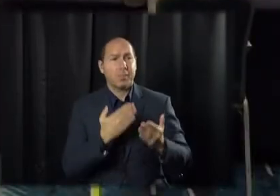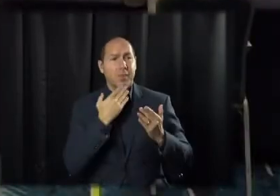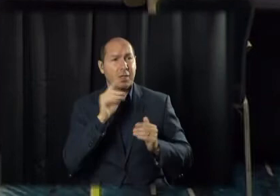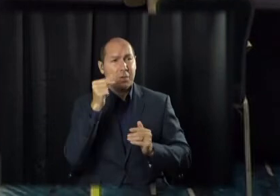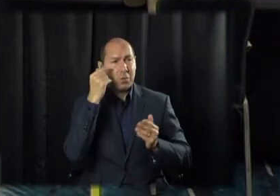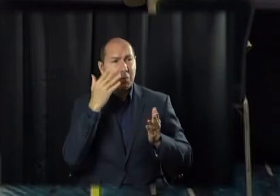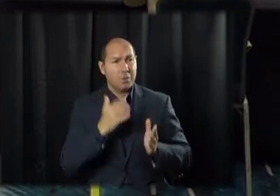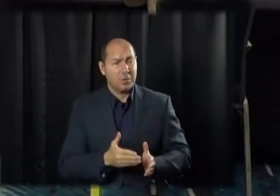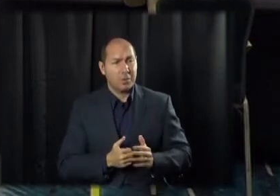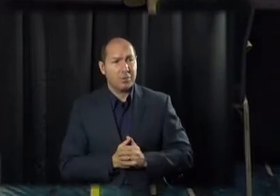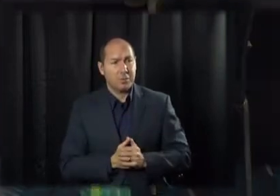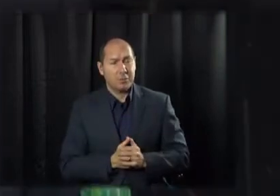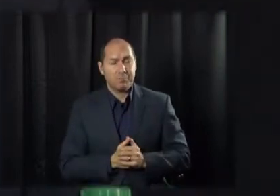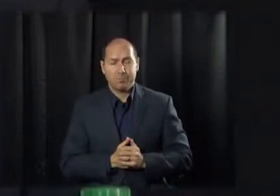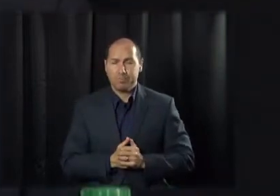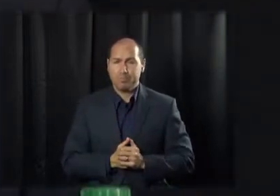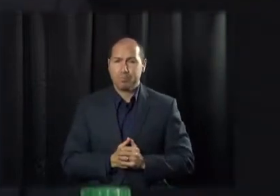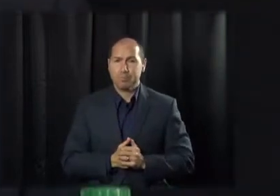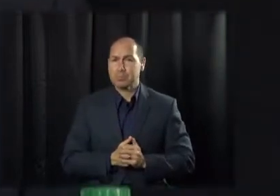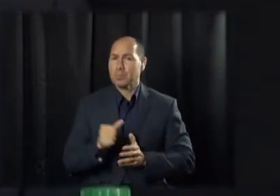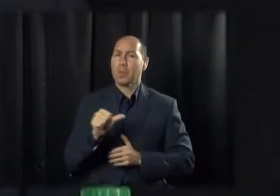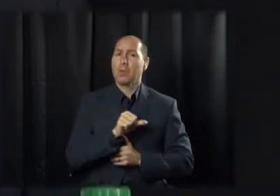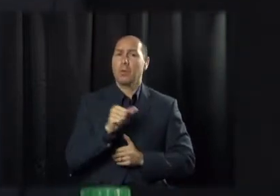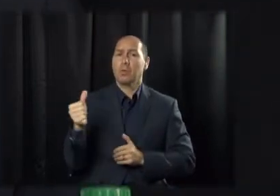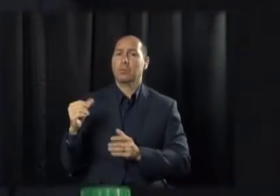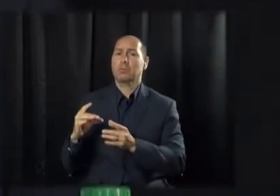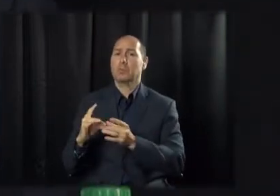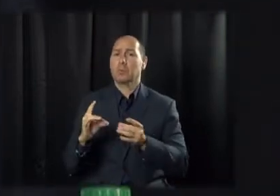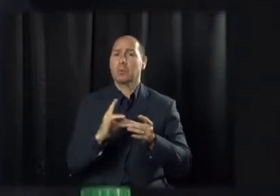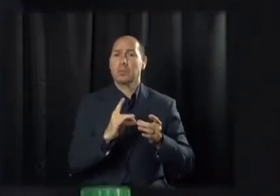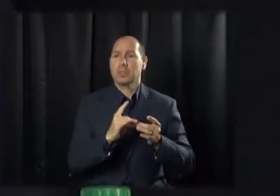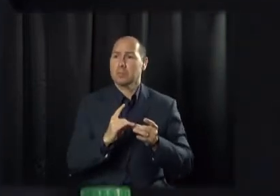comments from the board?